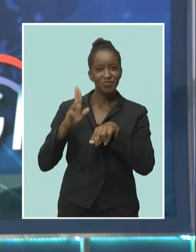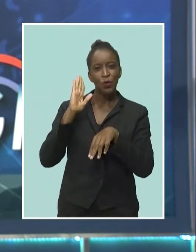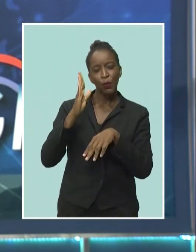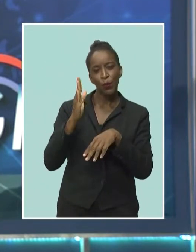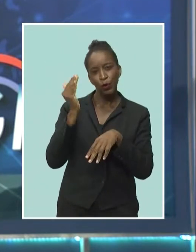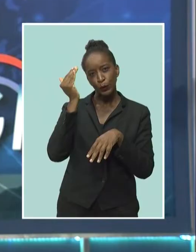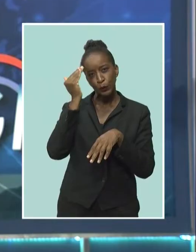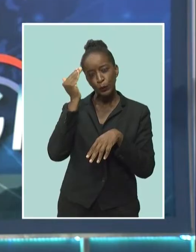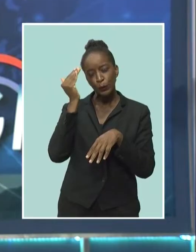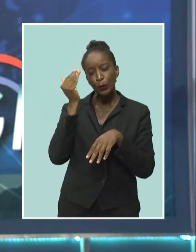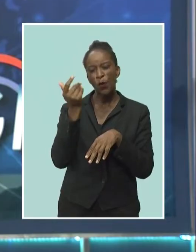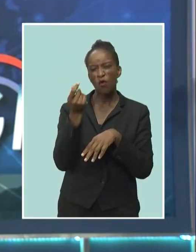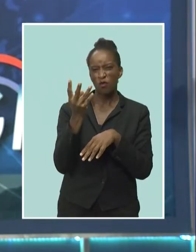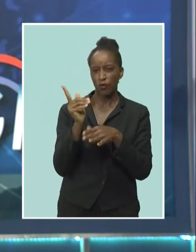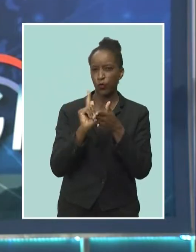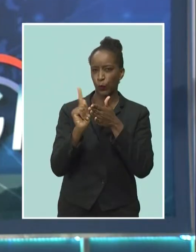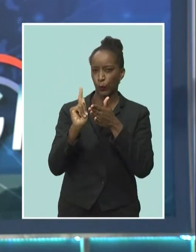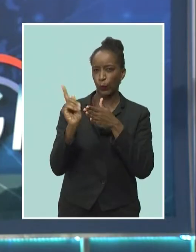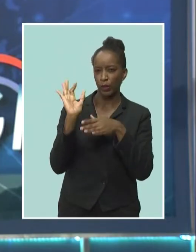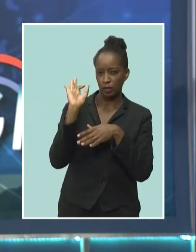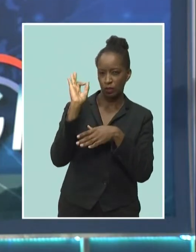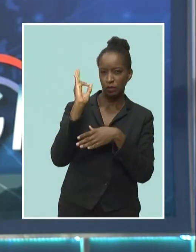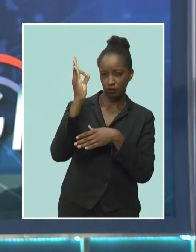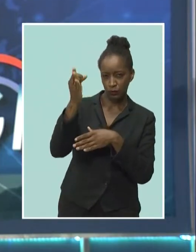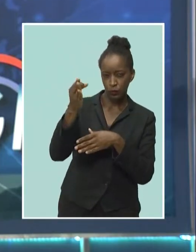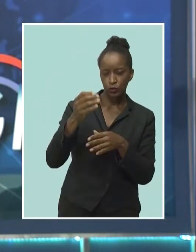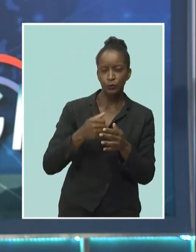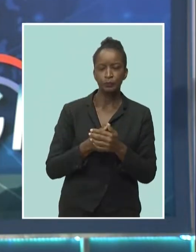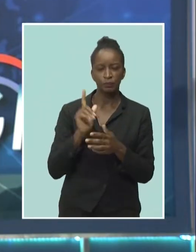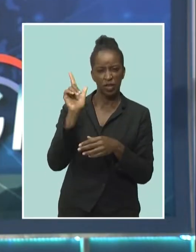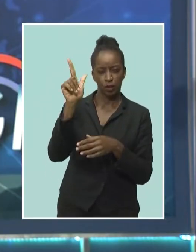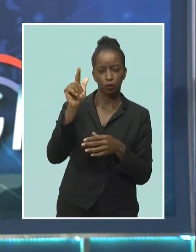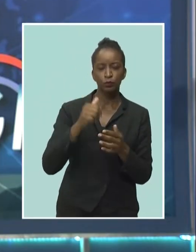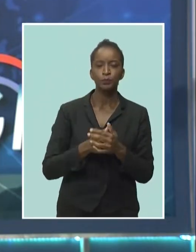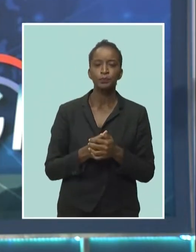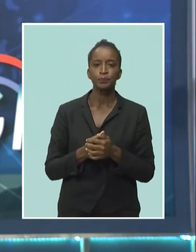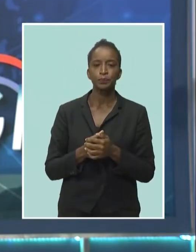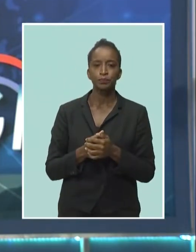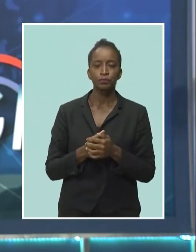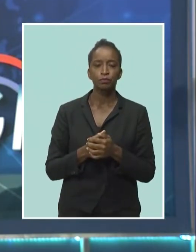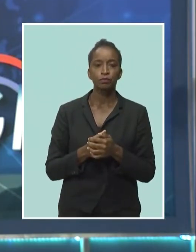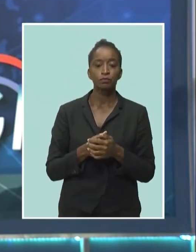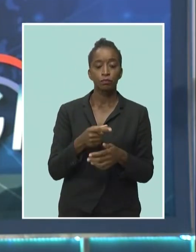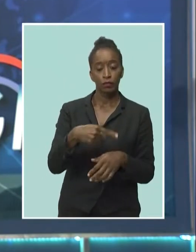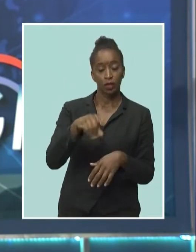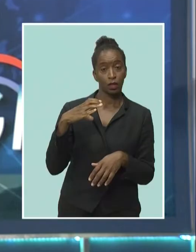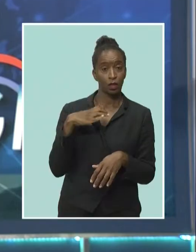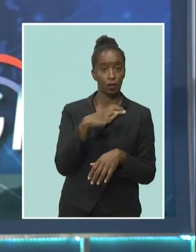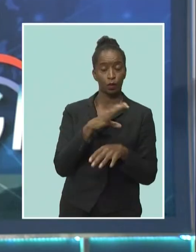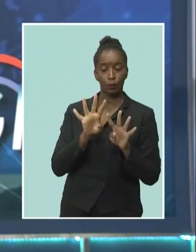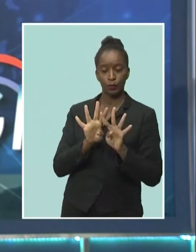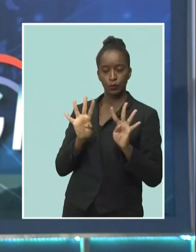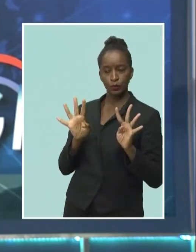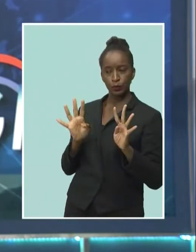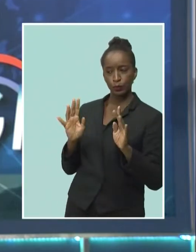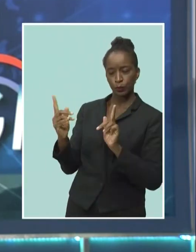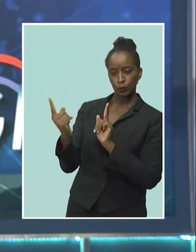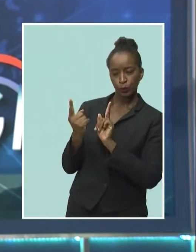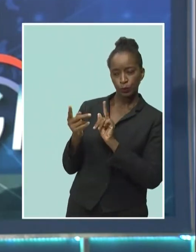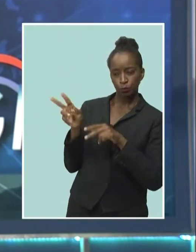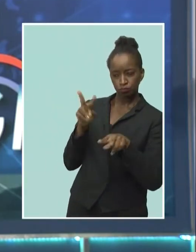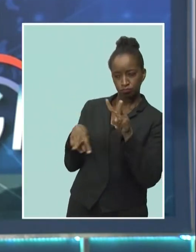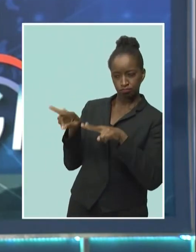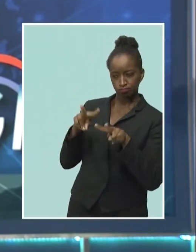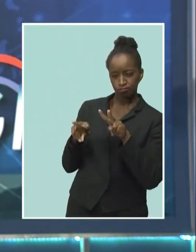Ikichi, says with the hearing completed, the Commission now awaits the closing statements from the interveners. And they are